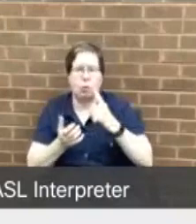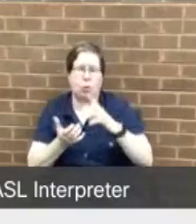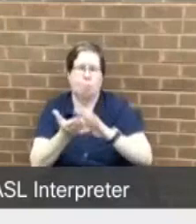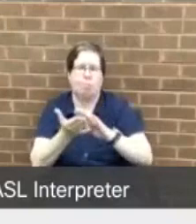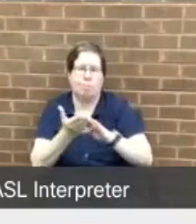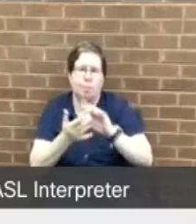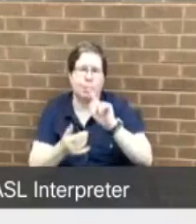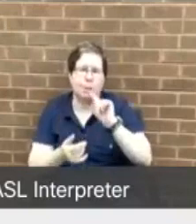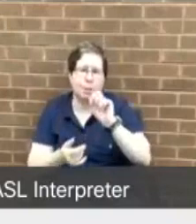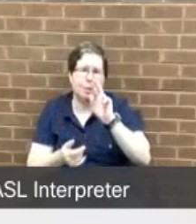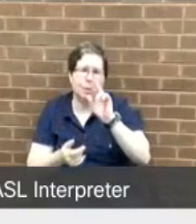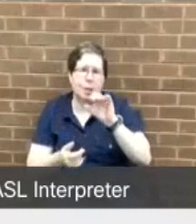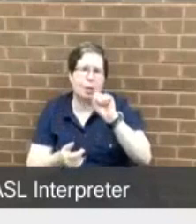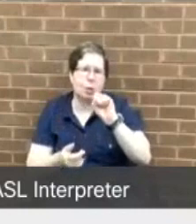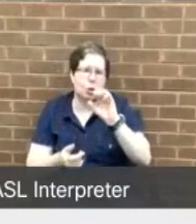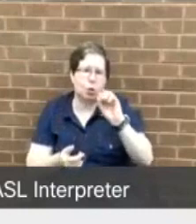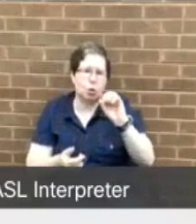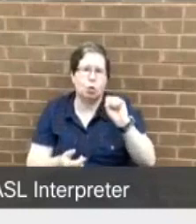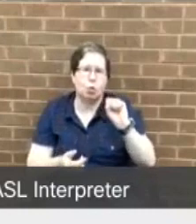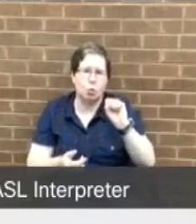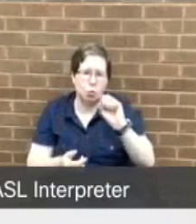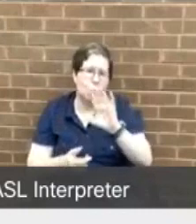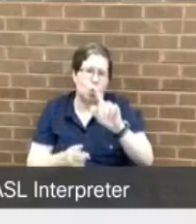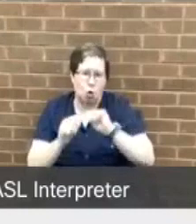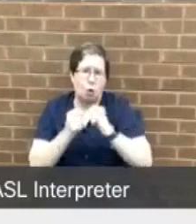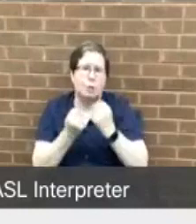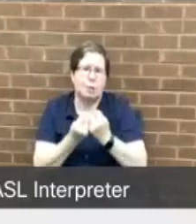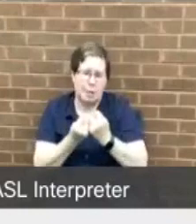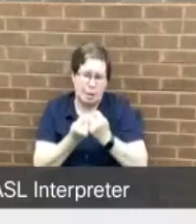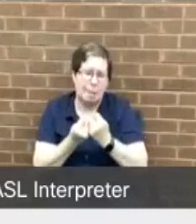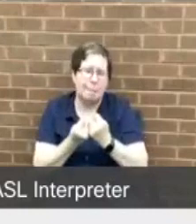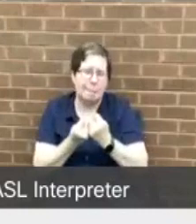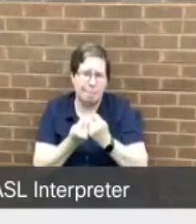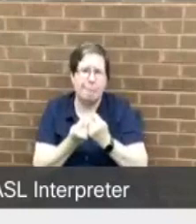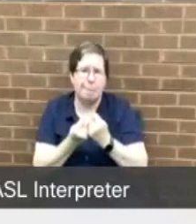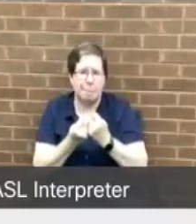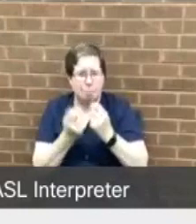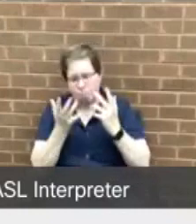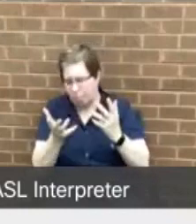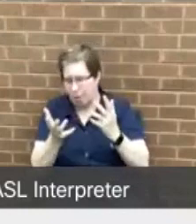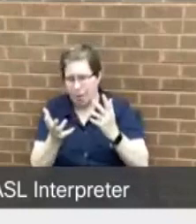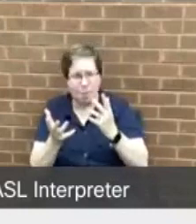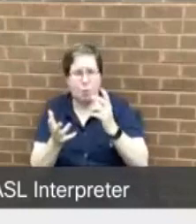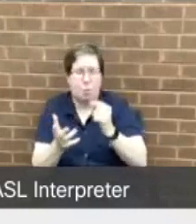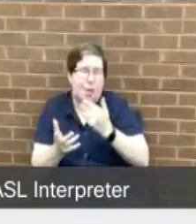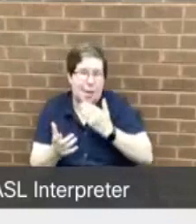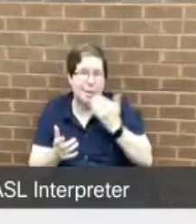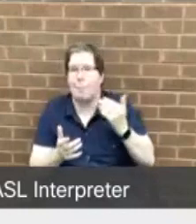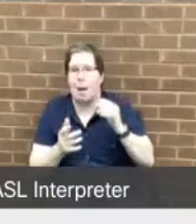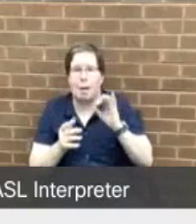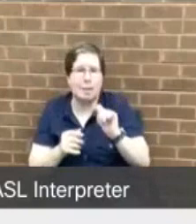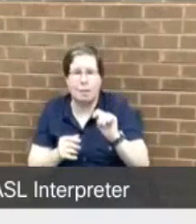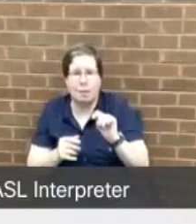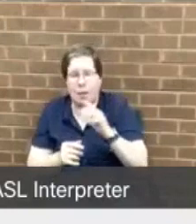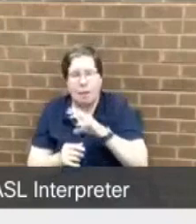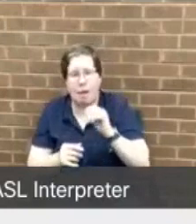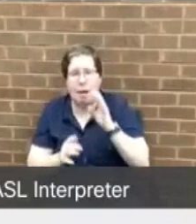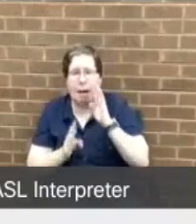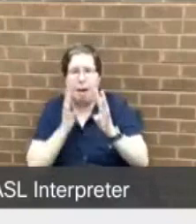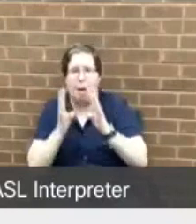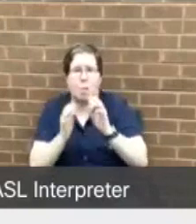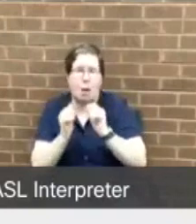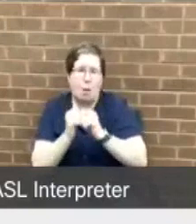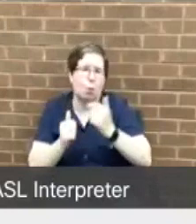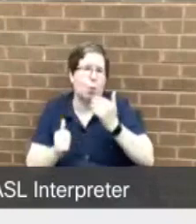Terry Seuss and her team for, you know, making the best of it and coming up with some really